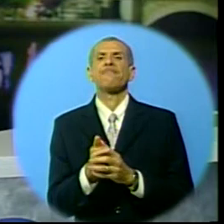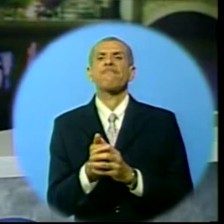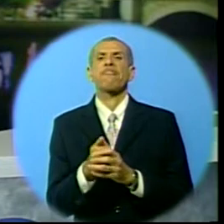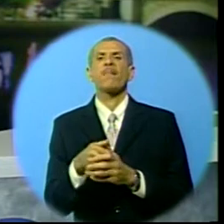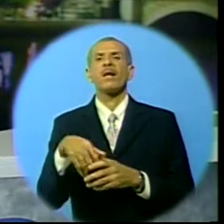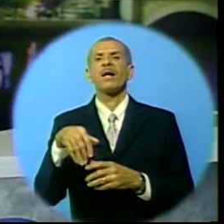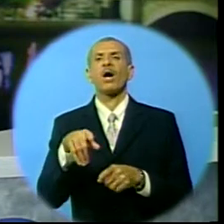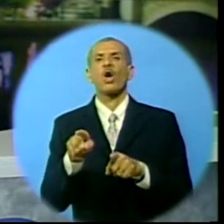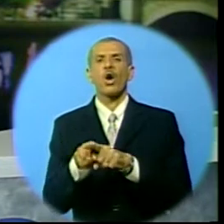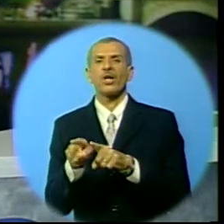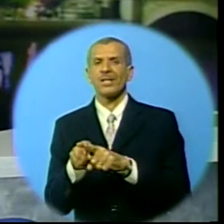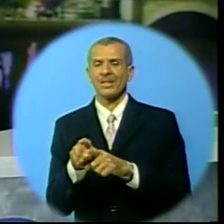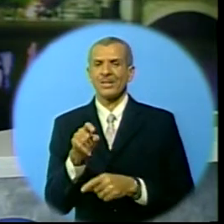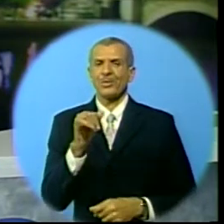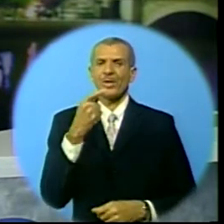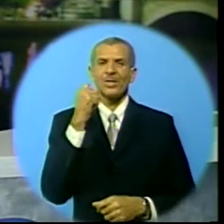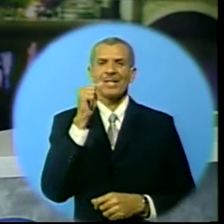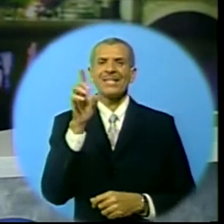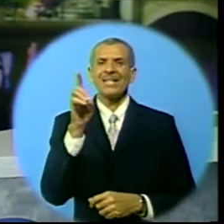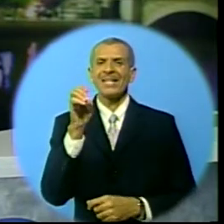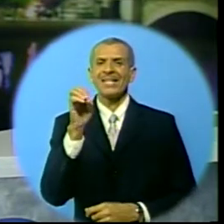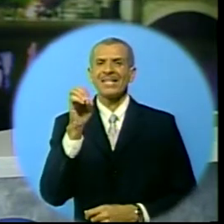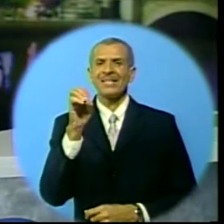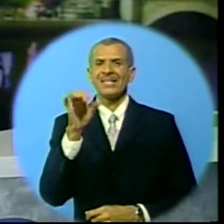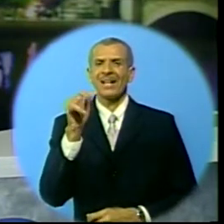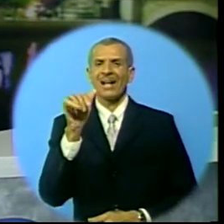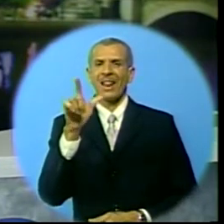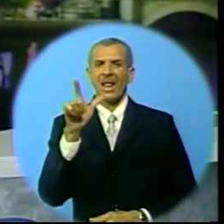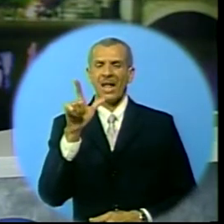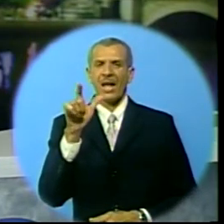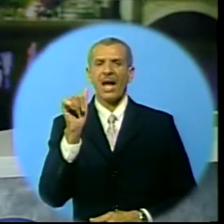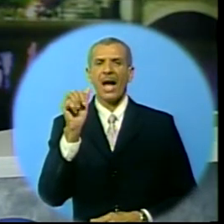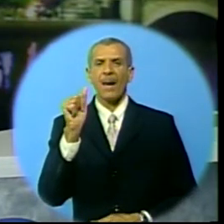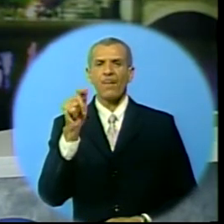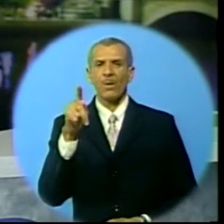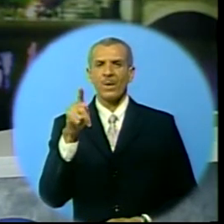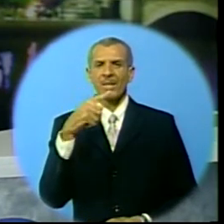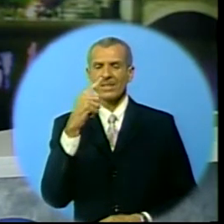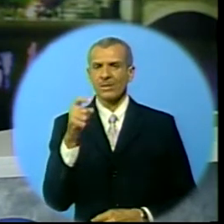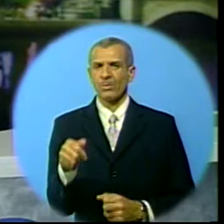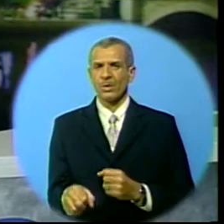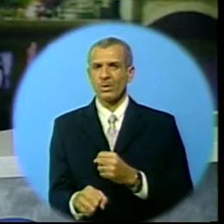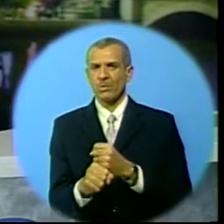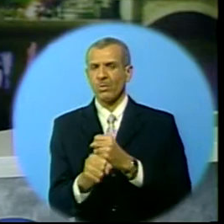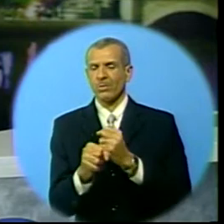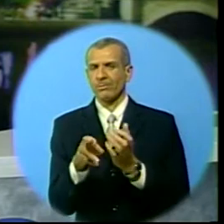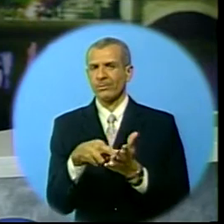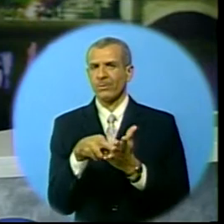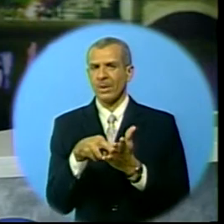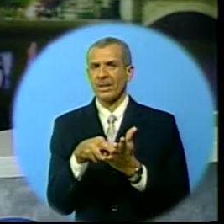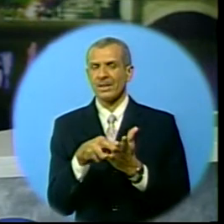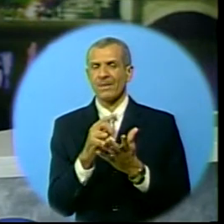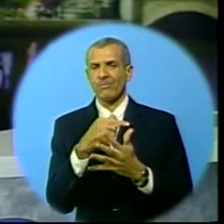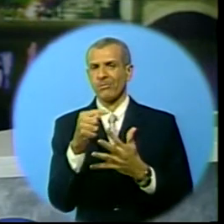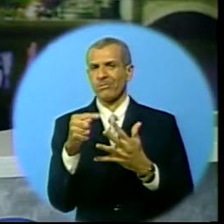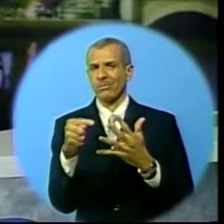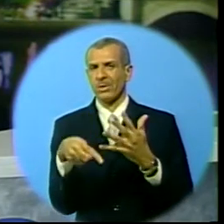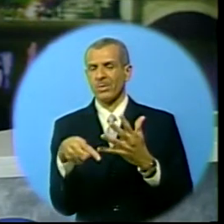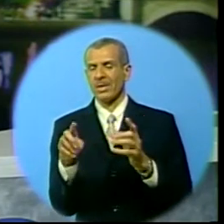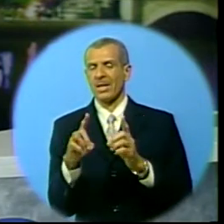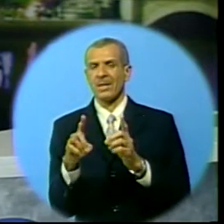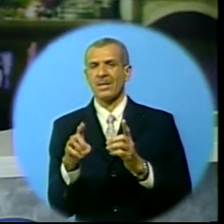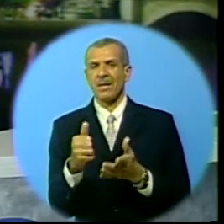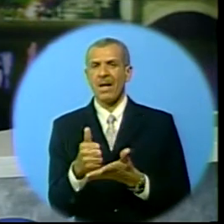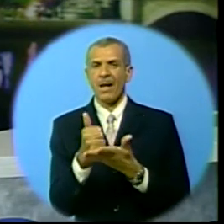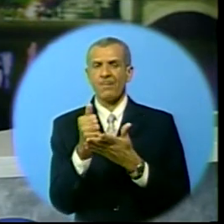according to co-producer DeCarla Applewhite, it needs support. Several fundraising activities were staged in the past to help those